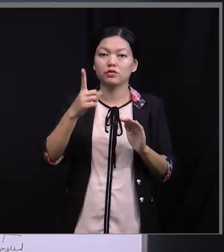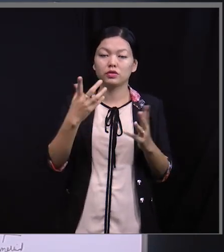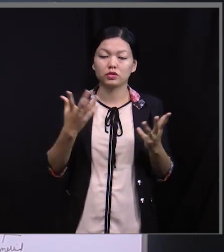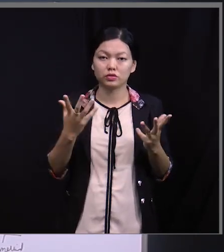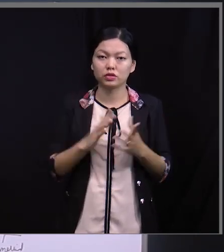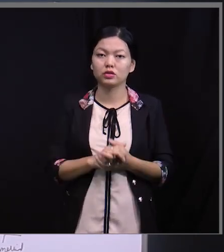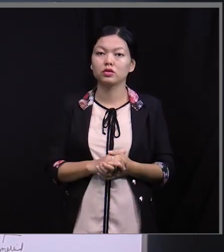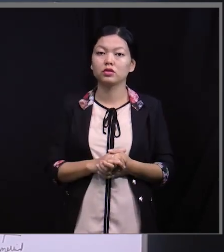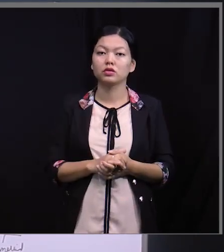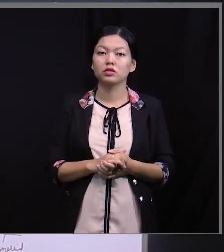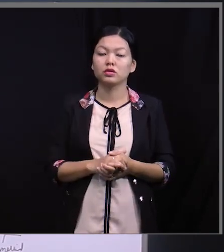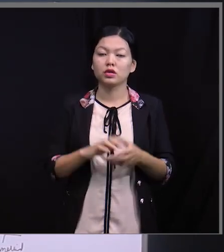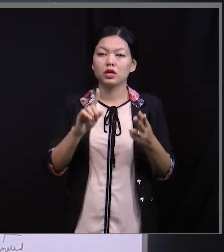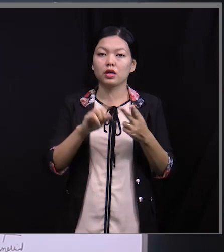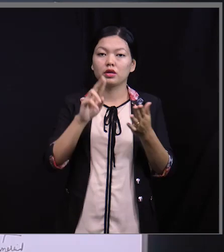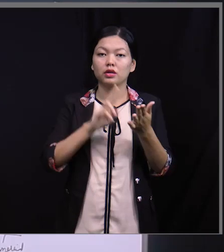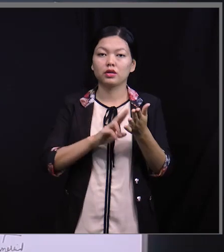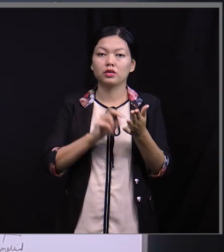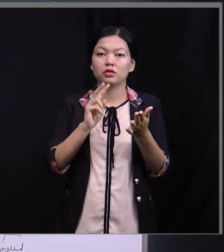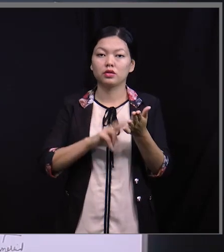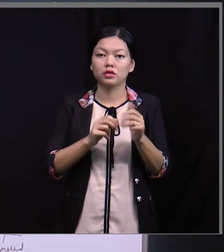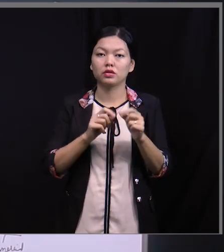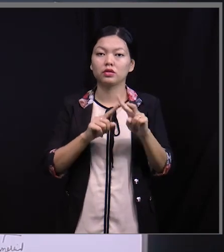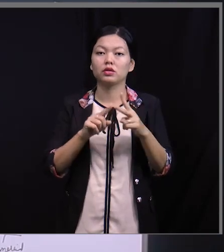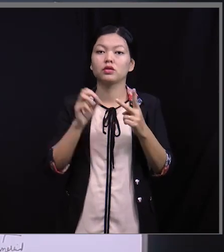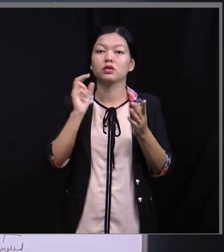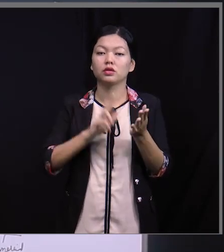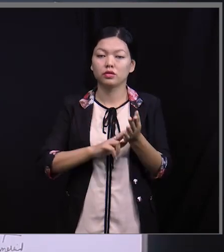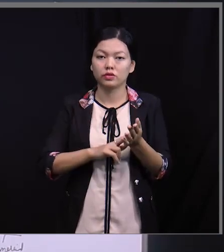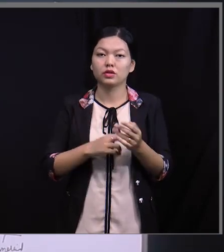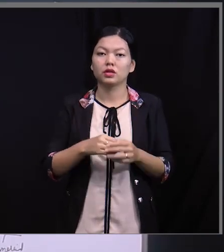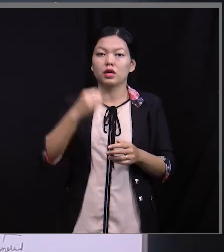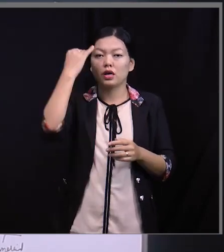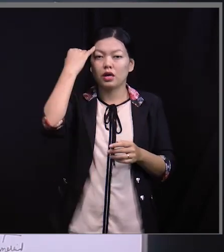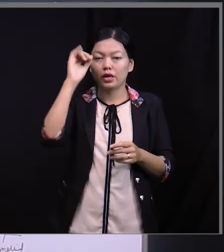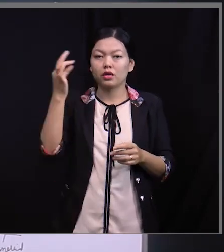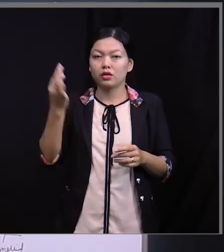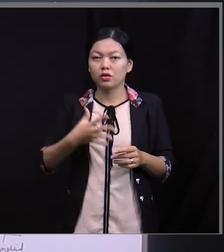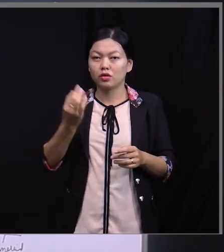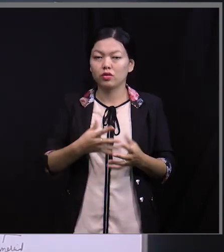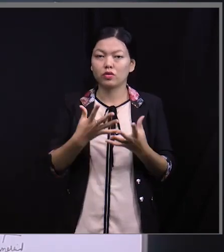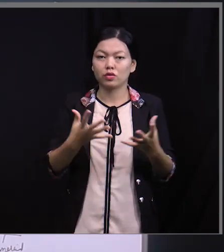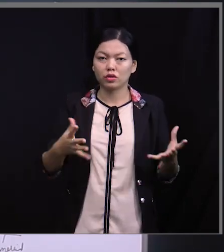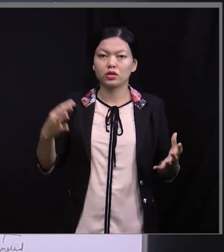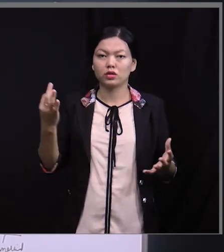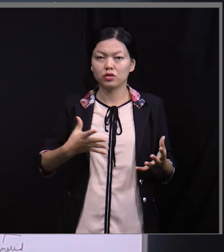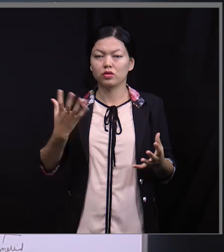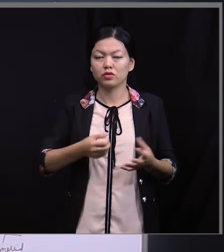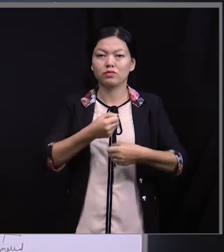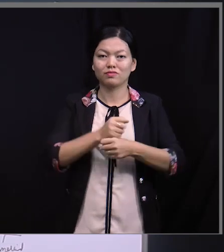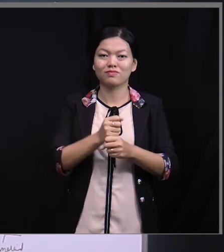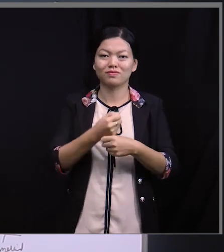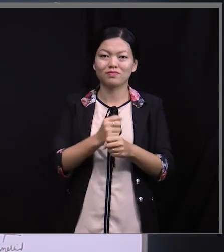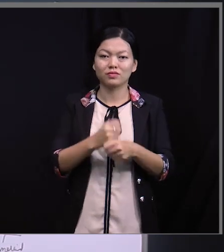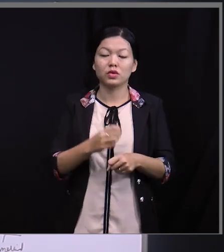entrepreneurial function is innovation. So as an entrepreneur needs to be innovative.